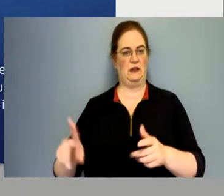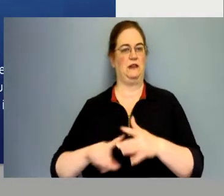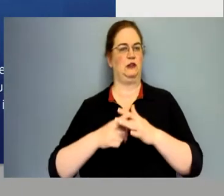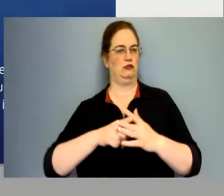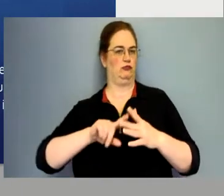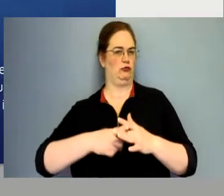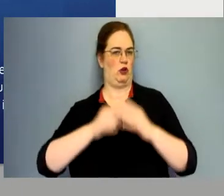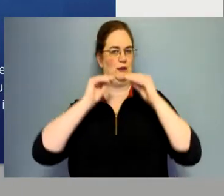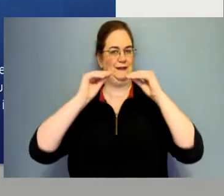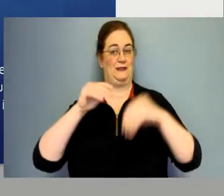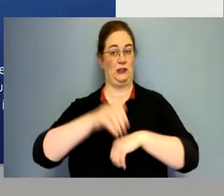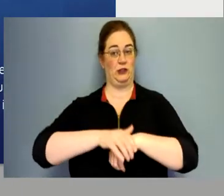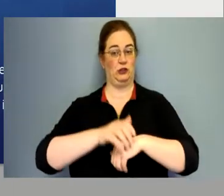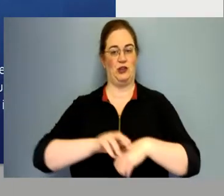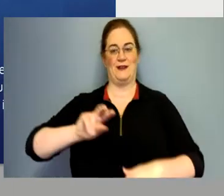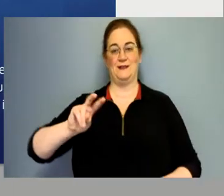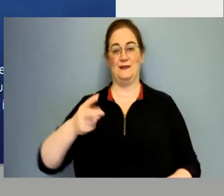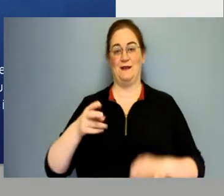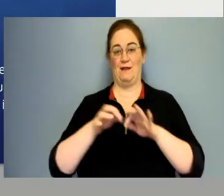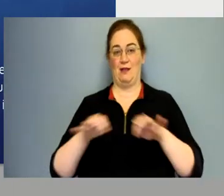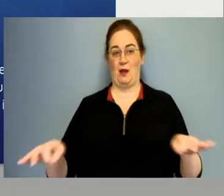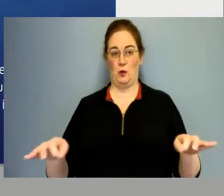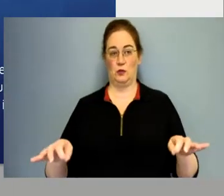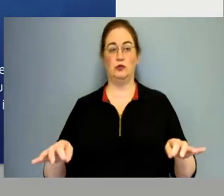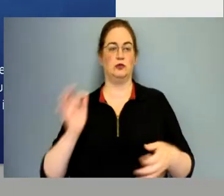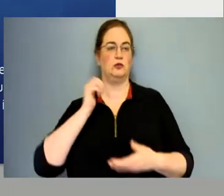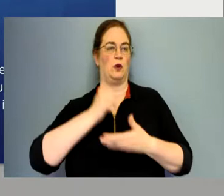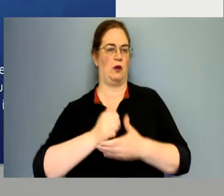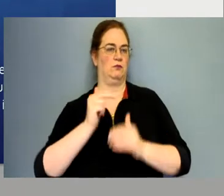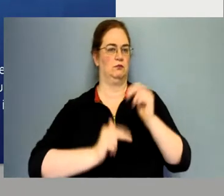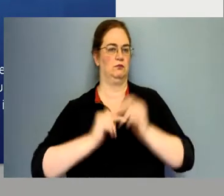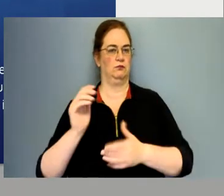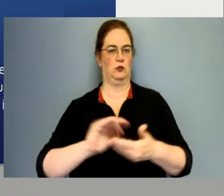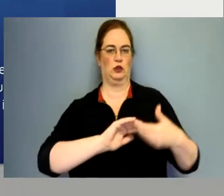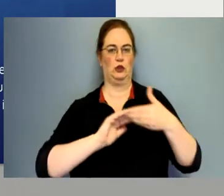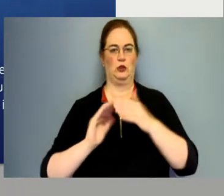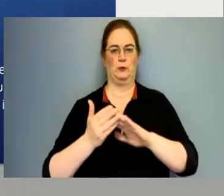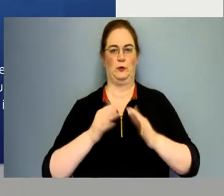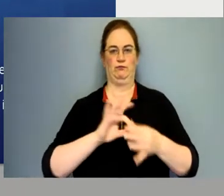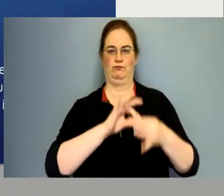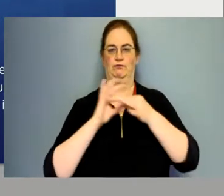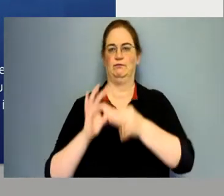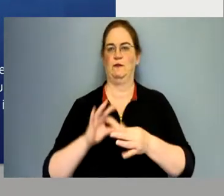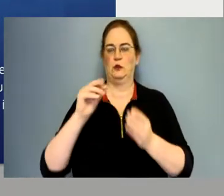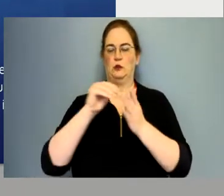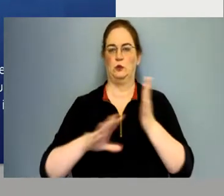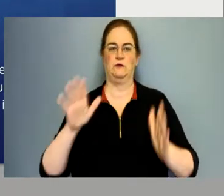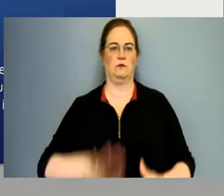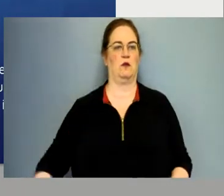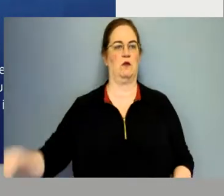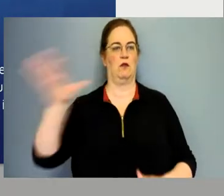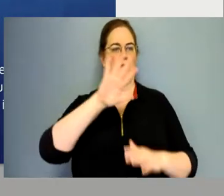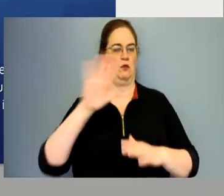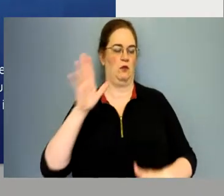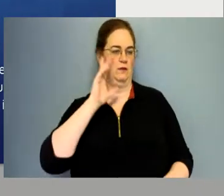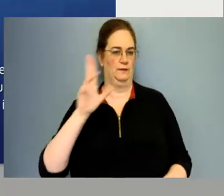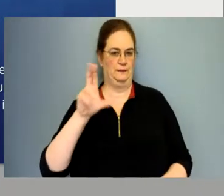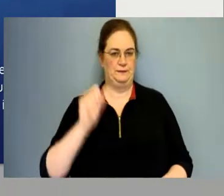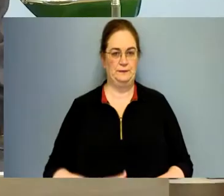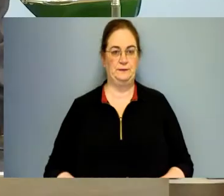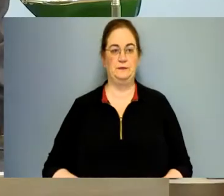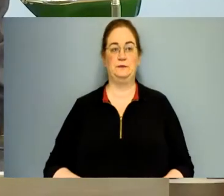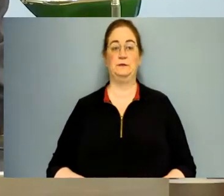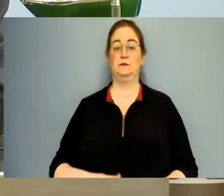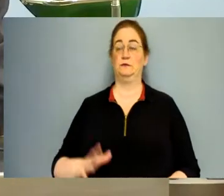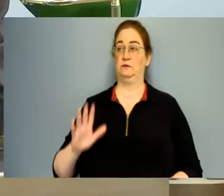to teaching English as a second language to help build community among students from across the globe. Throughout Ms.